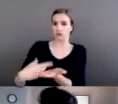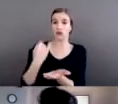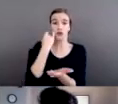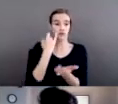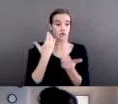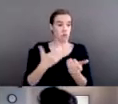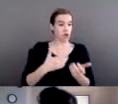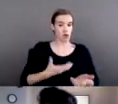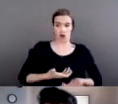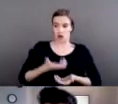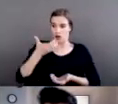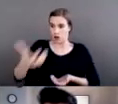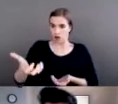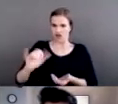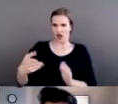It can also...